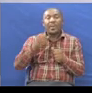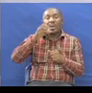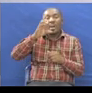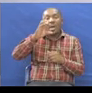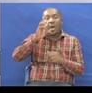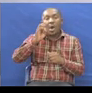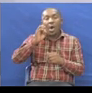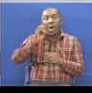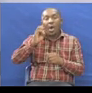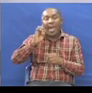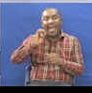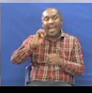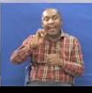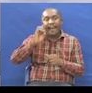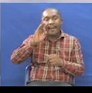coefficients.